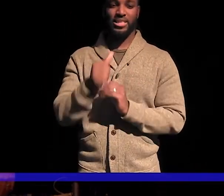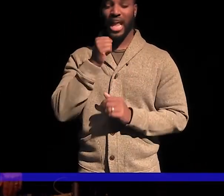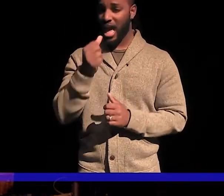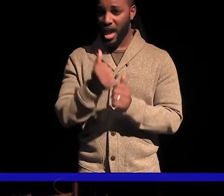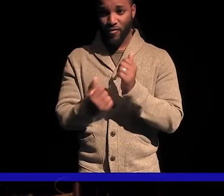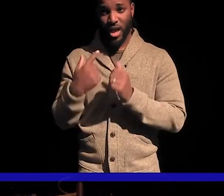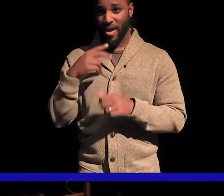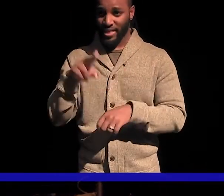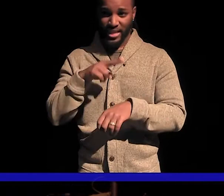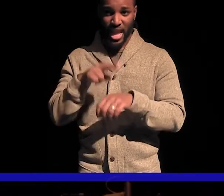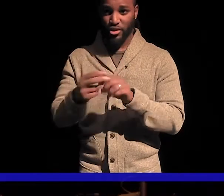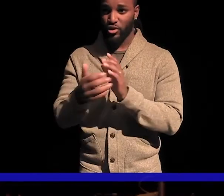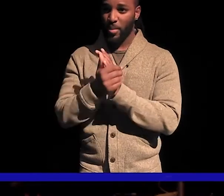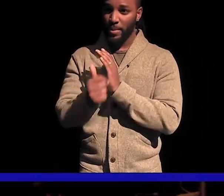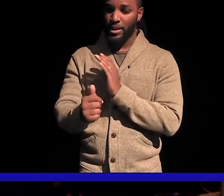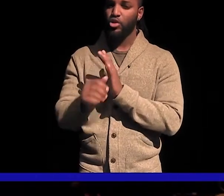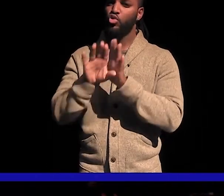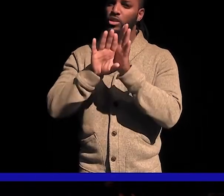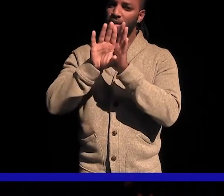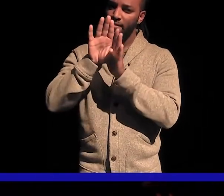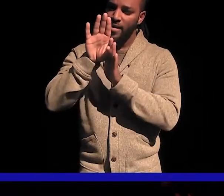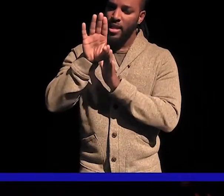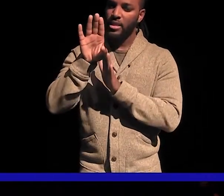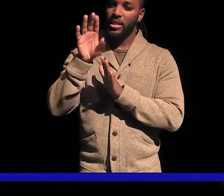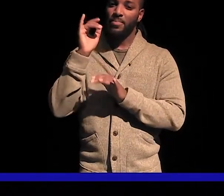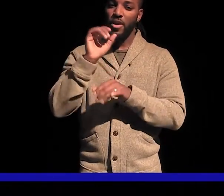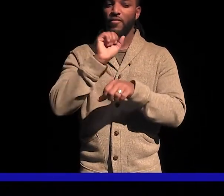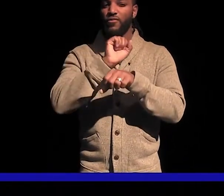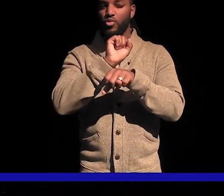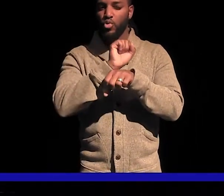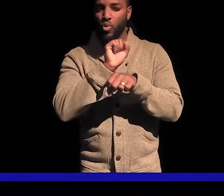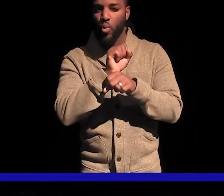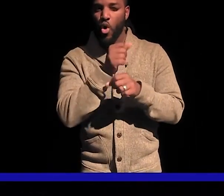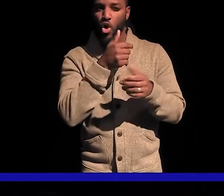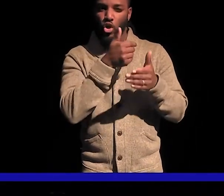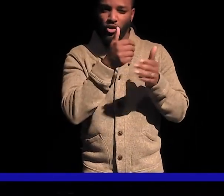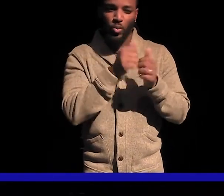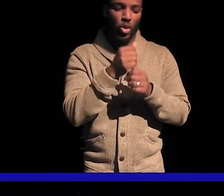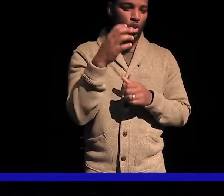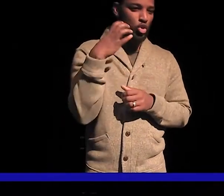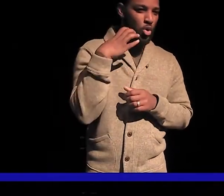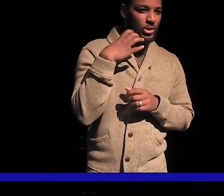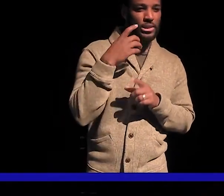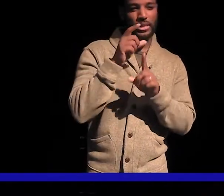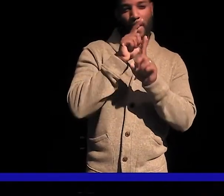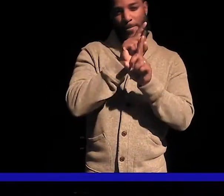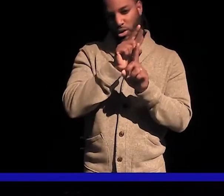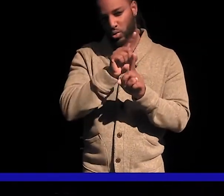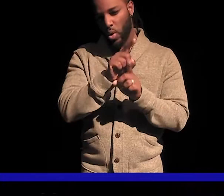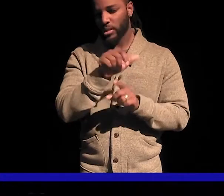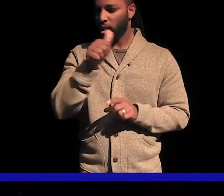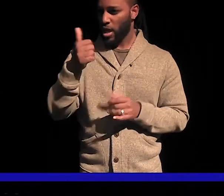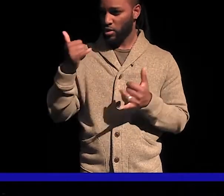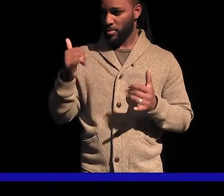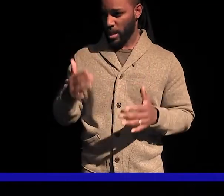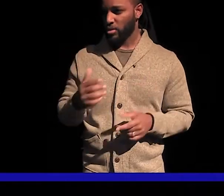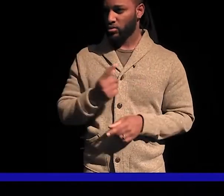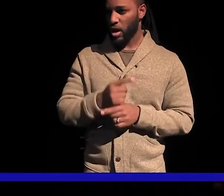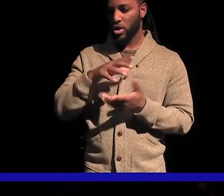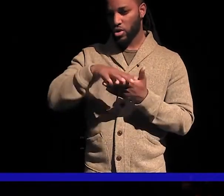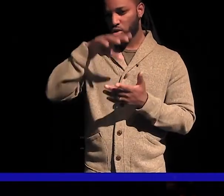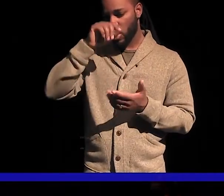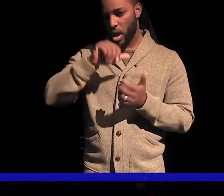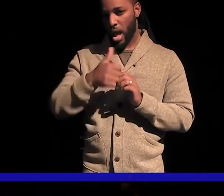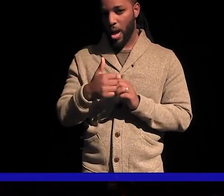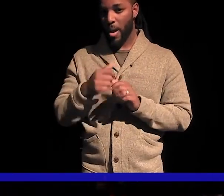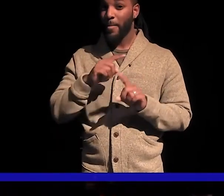ability. You develop it as you work closely with coaches and mentors and other players. In the game